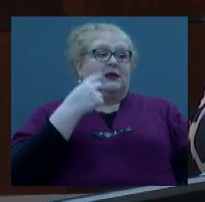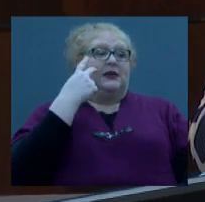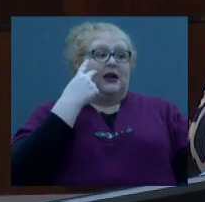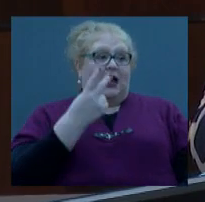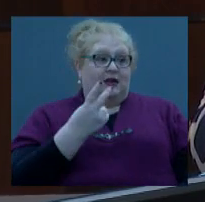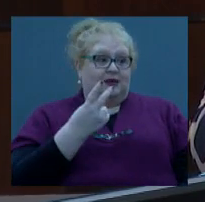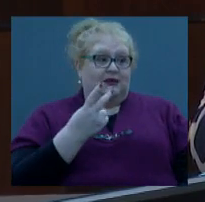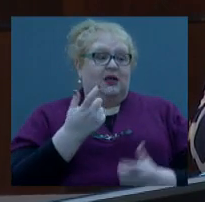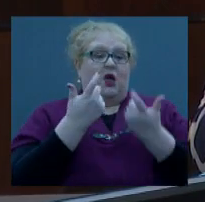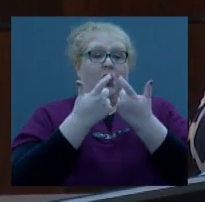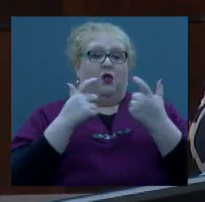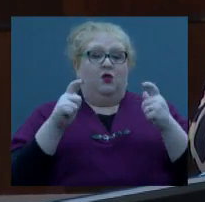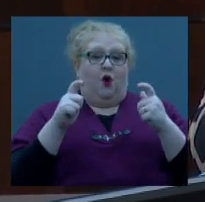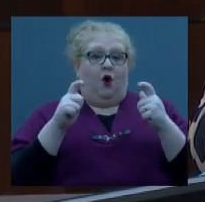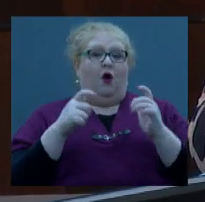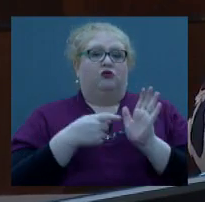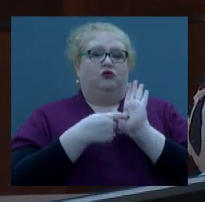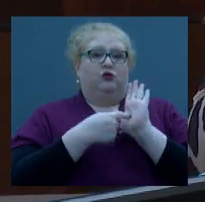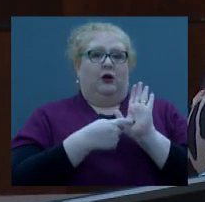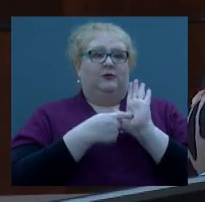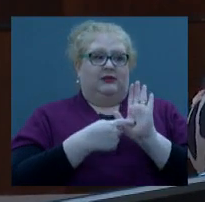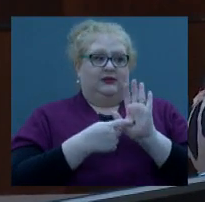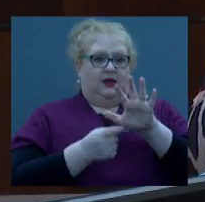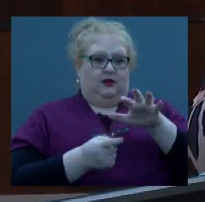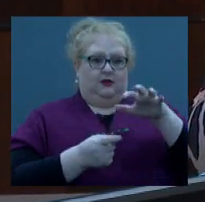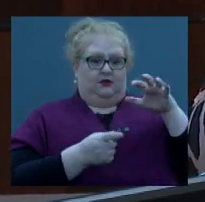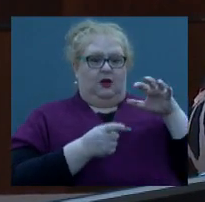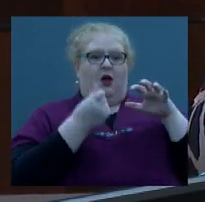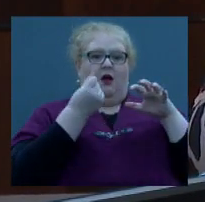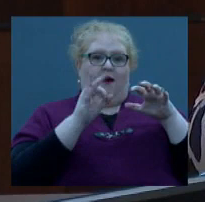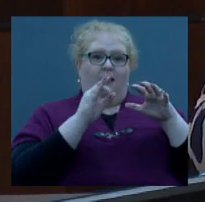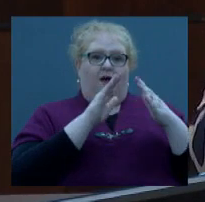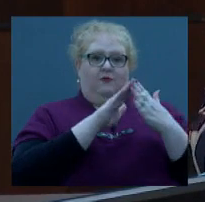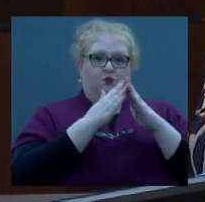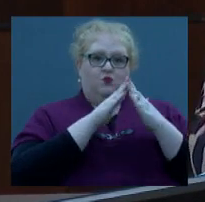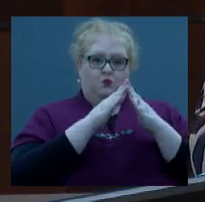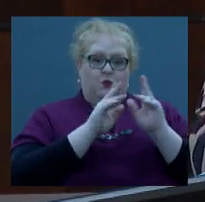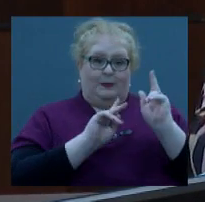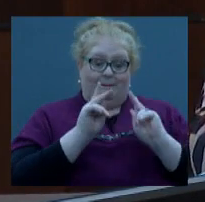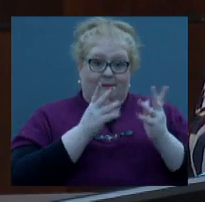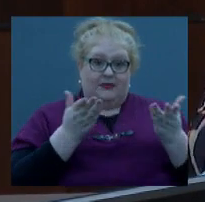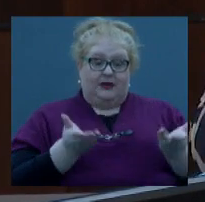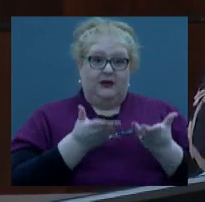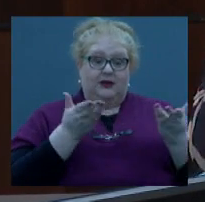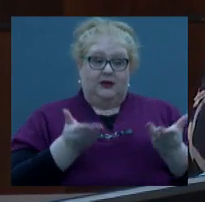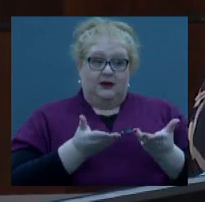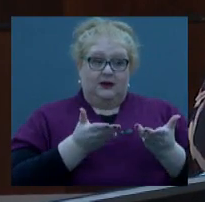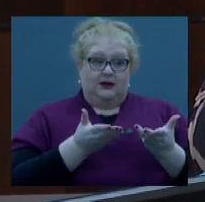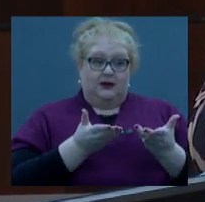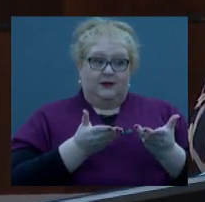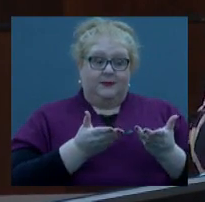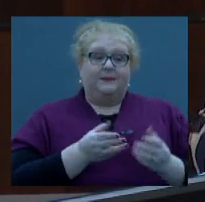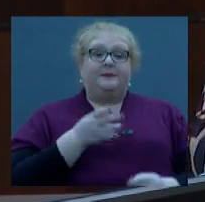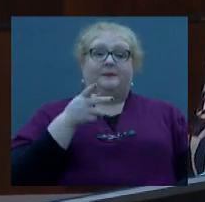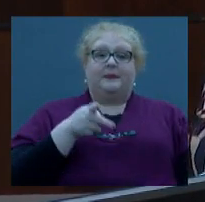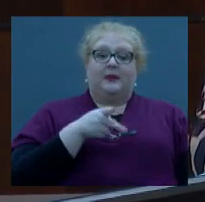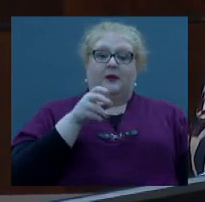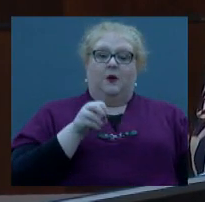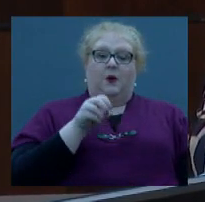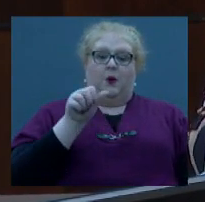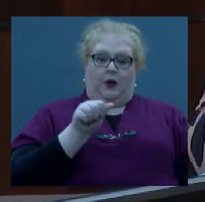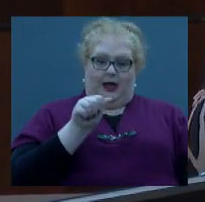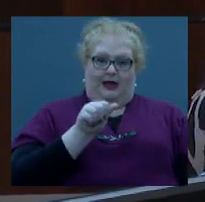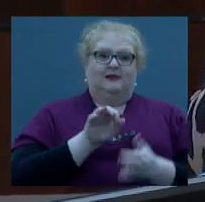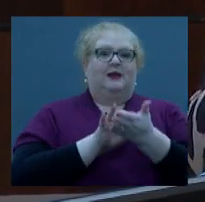representation here of the community and the POA's